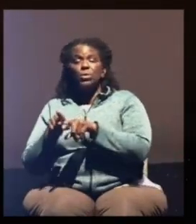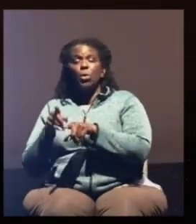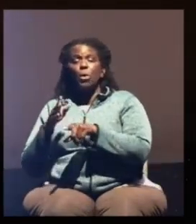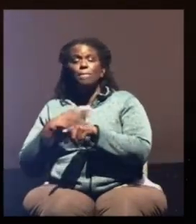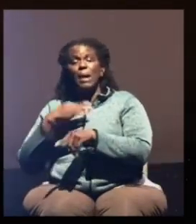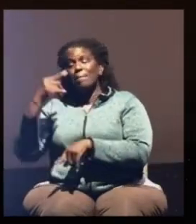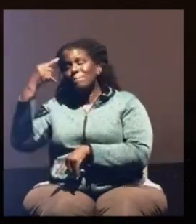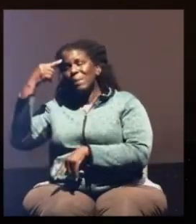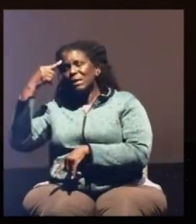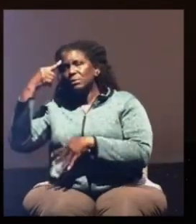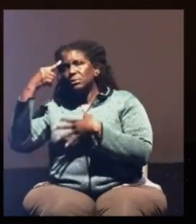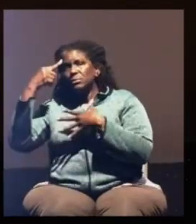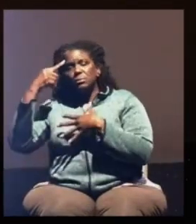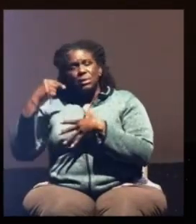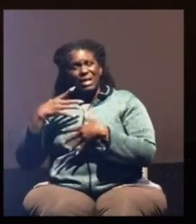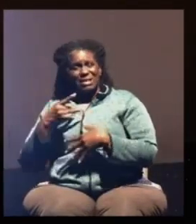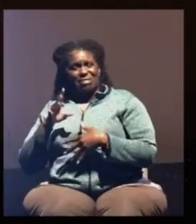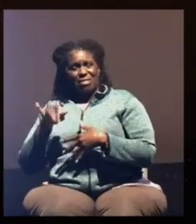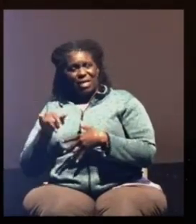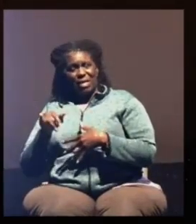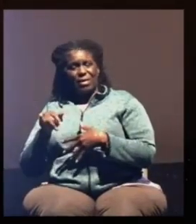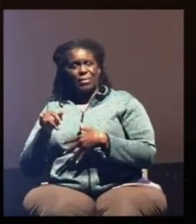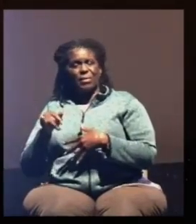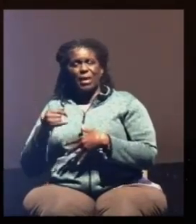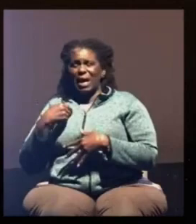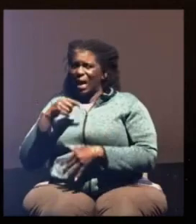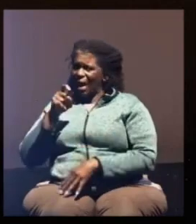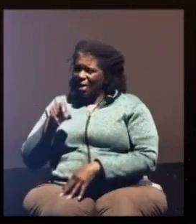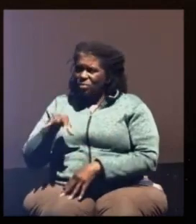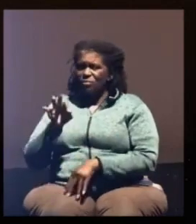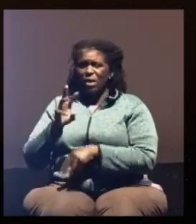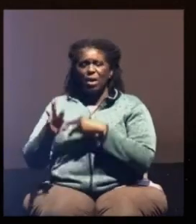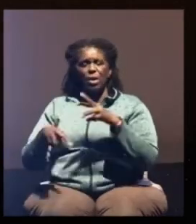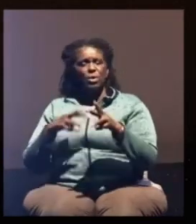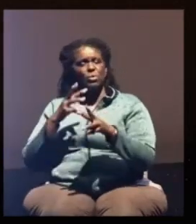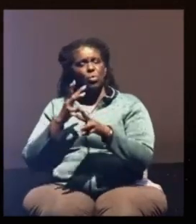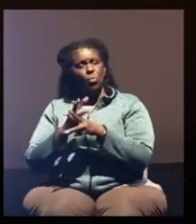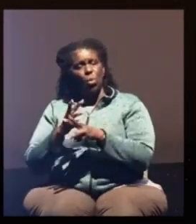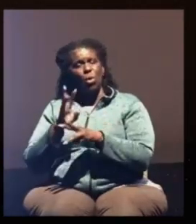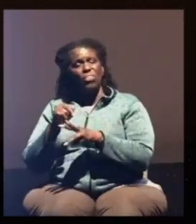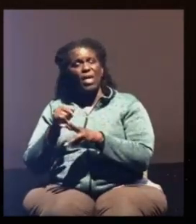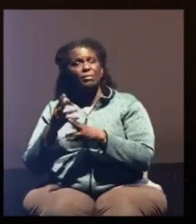mind. There had to be a working world out there that creating